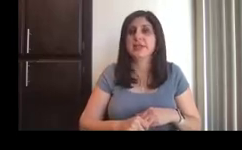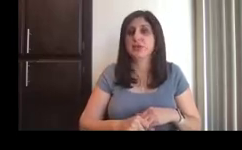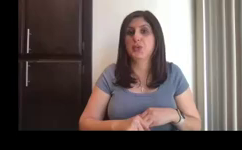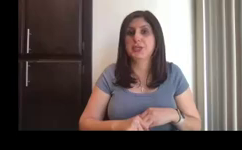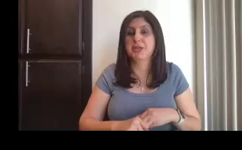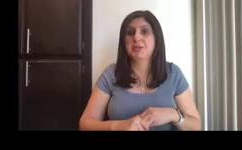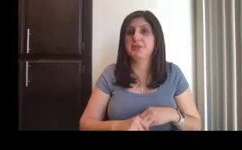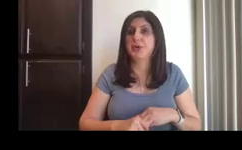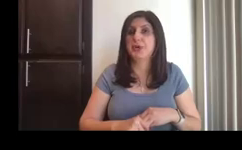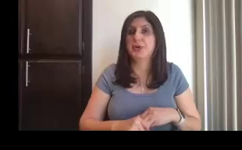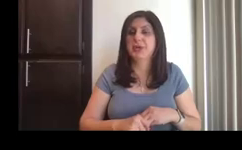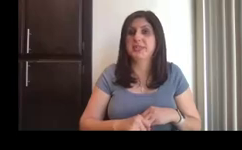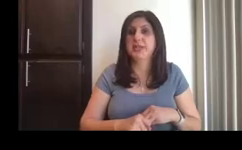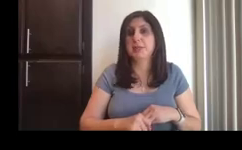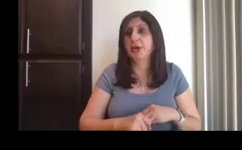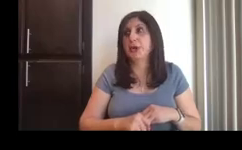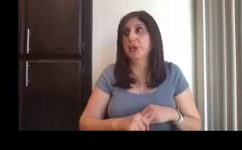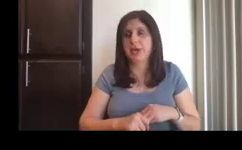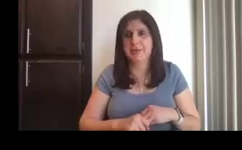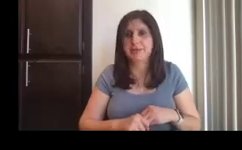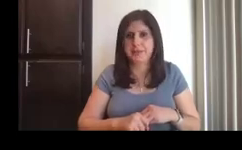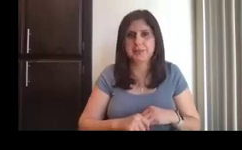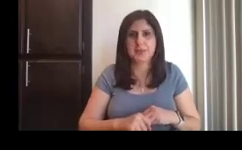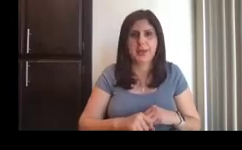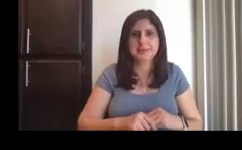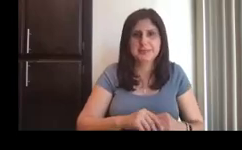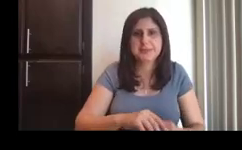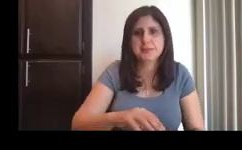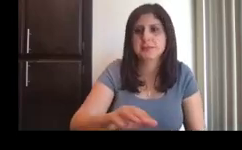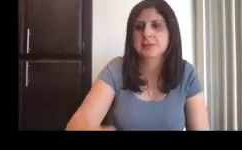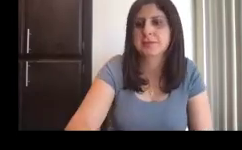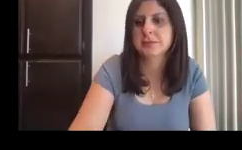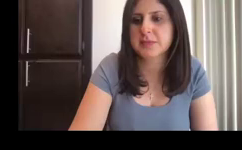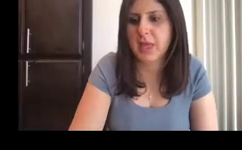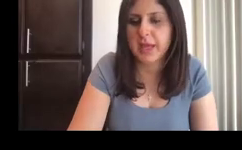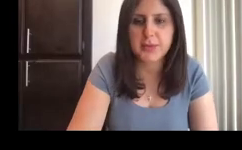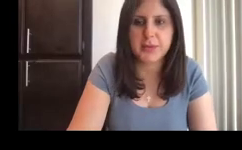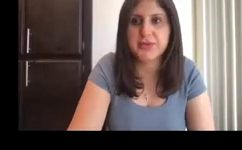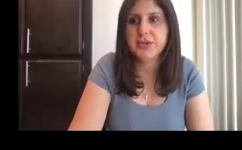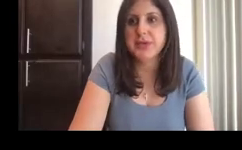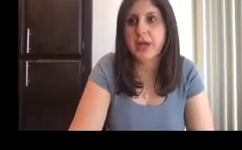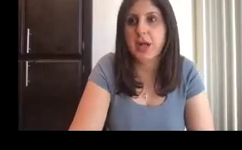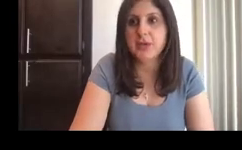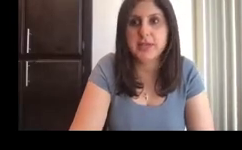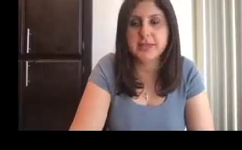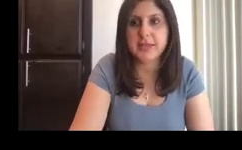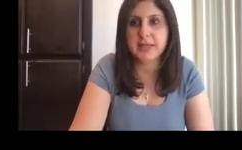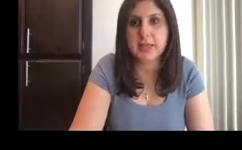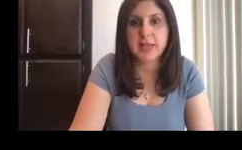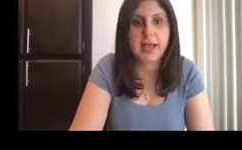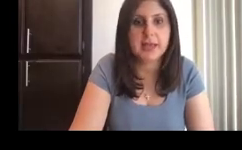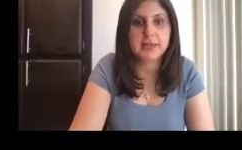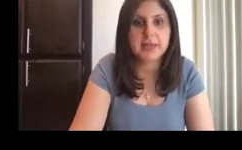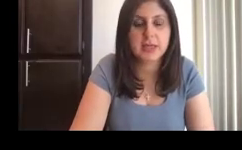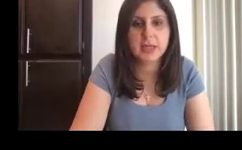And that's what you are responsible for quiz number 3. Okay. Again, we will review all of this